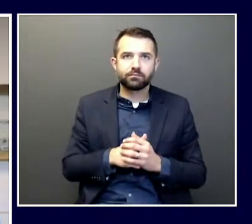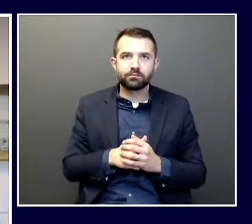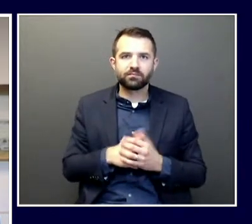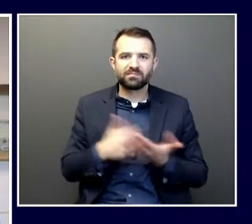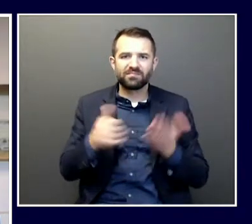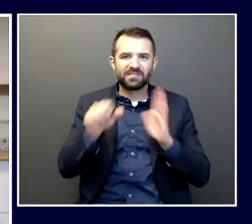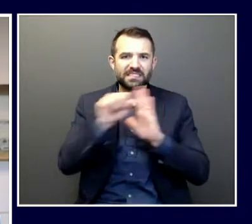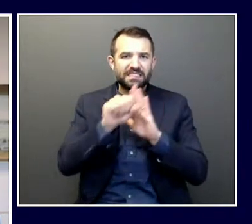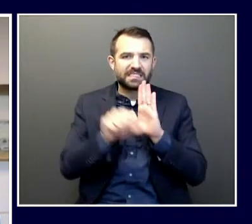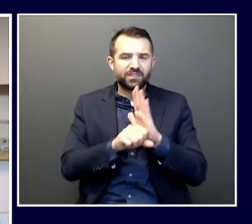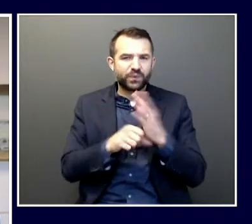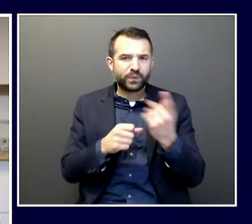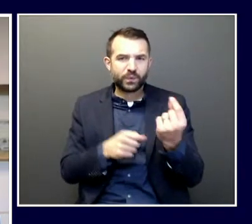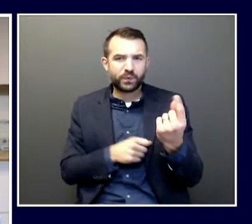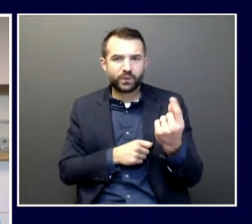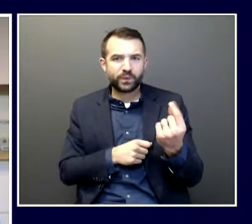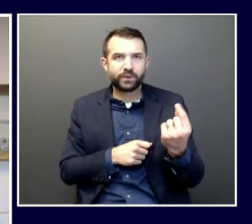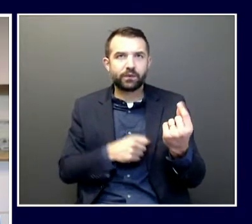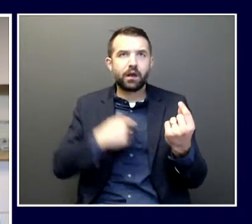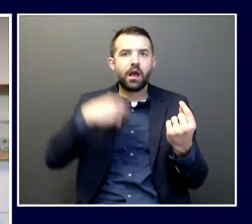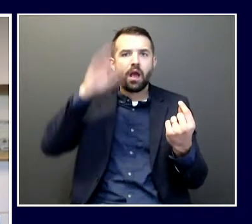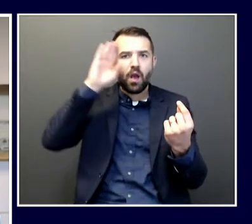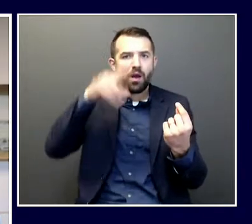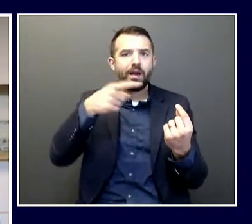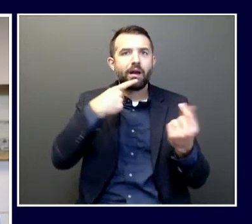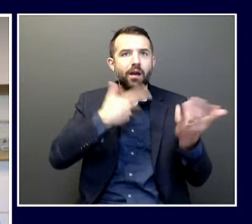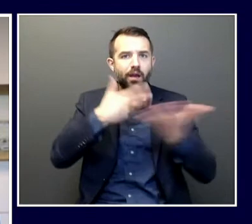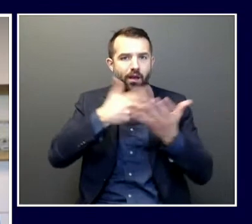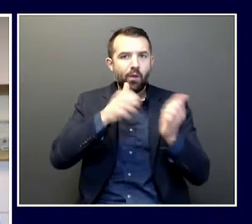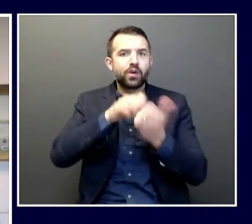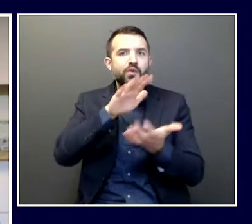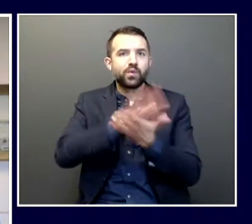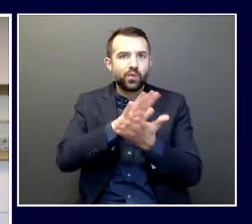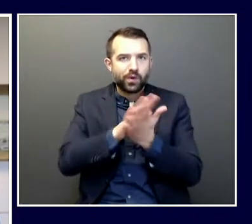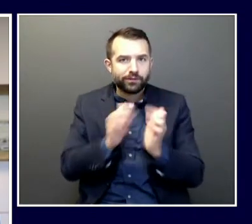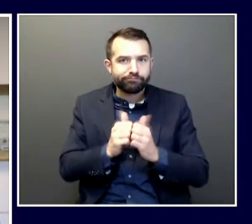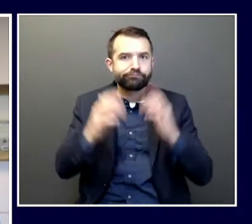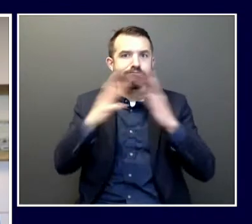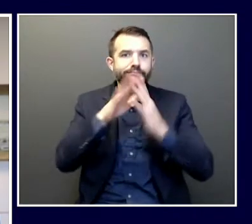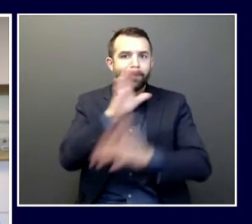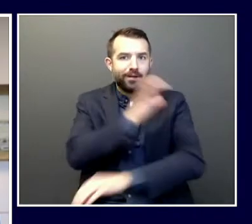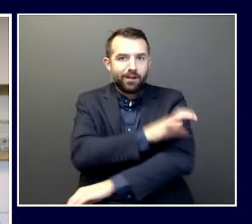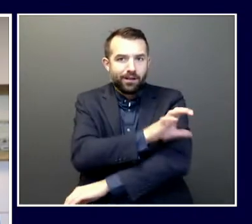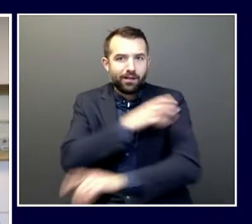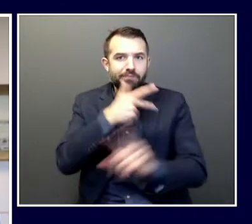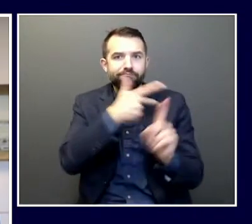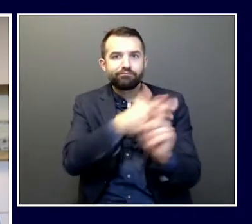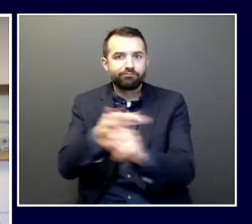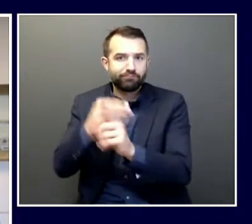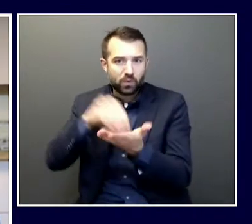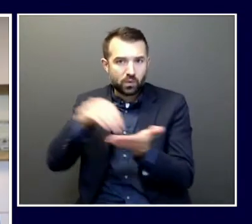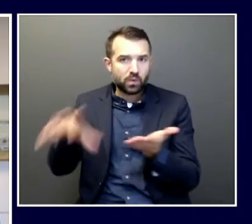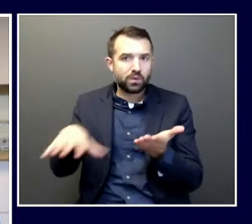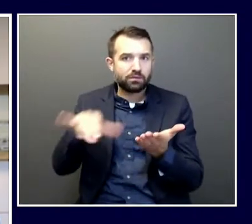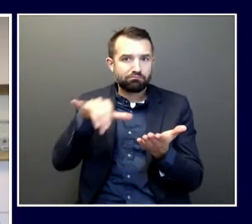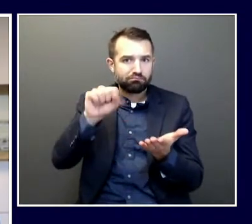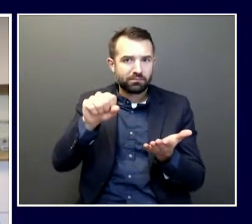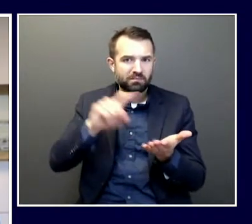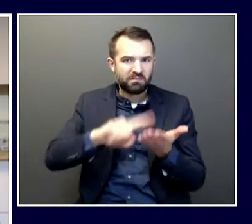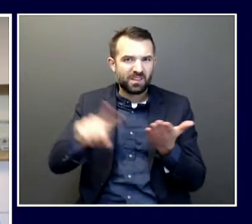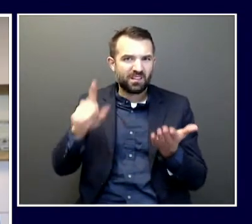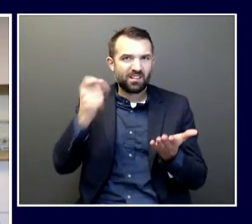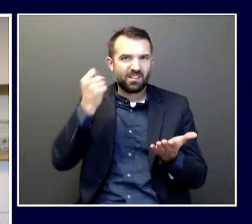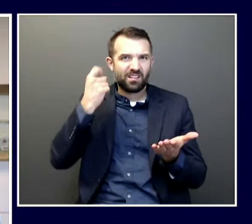extensively with schools to provide these school-based clinics, but is there any indication right now that needing another mass vaccination site, perhaps